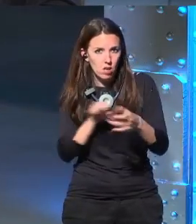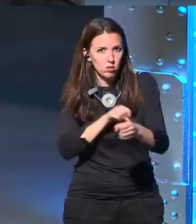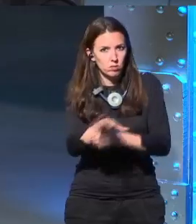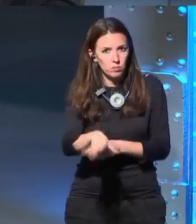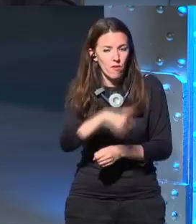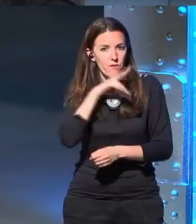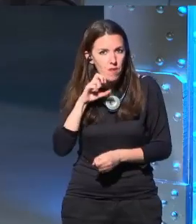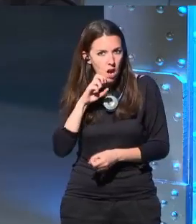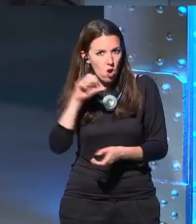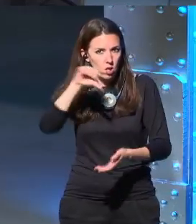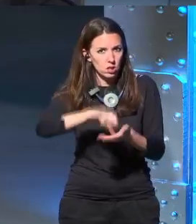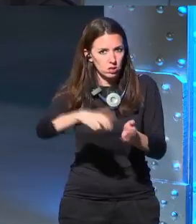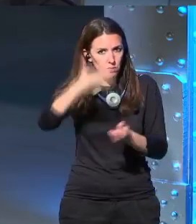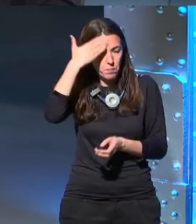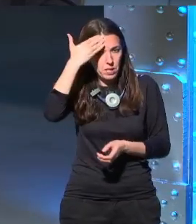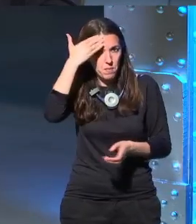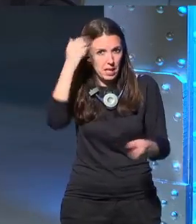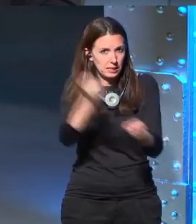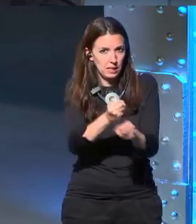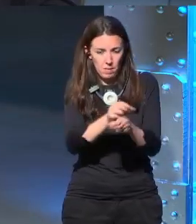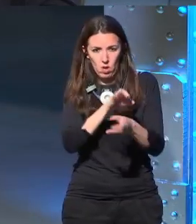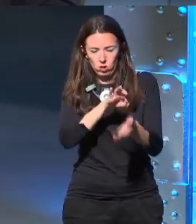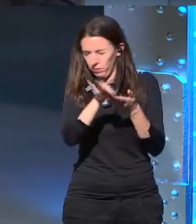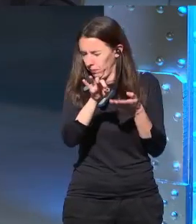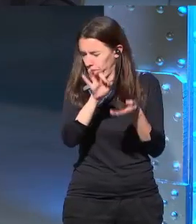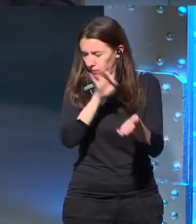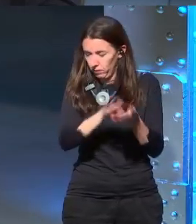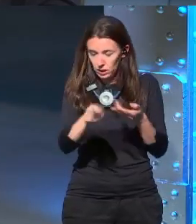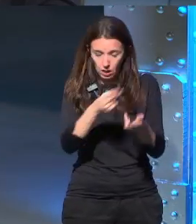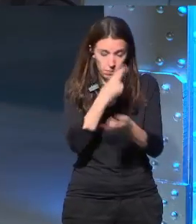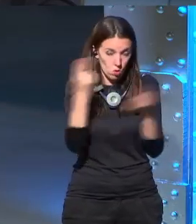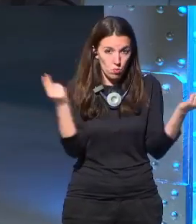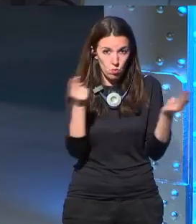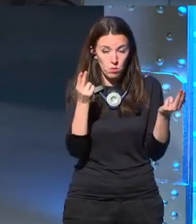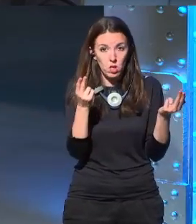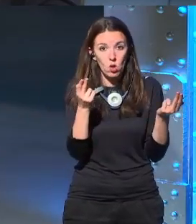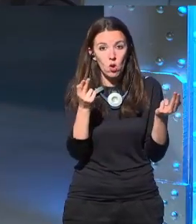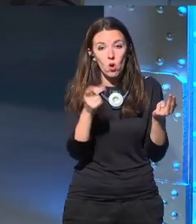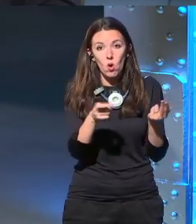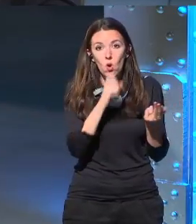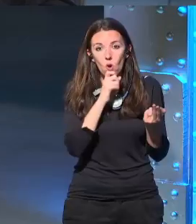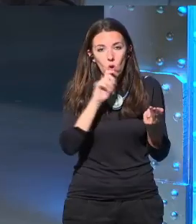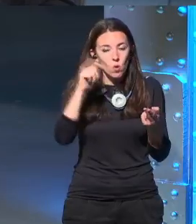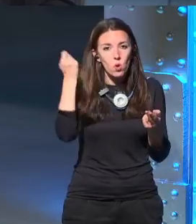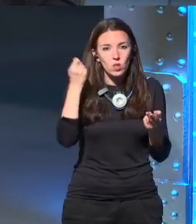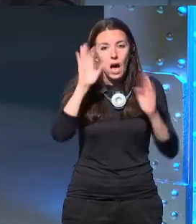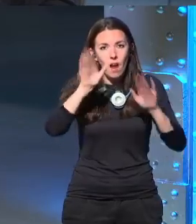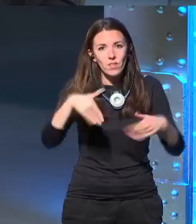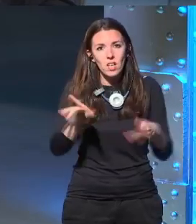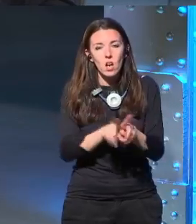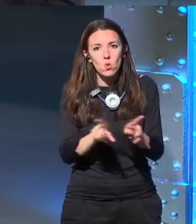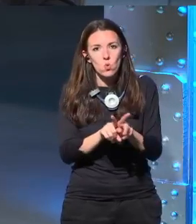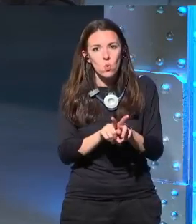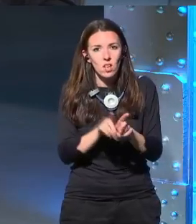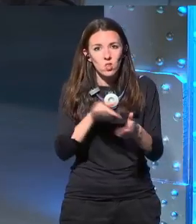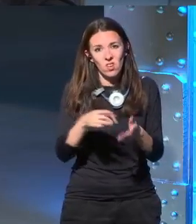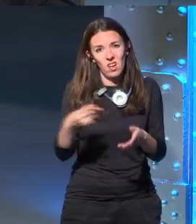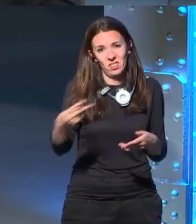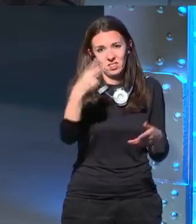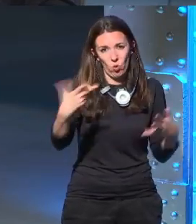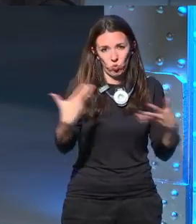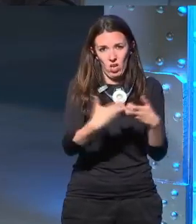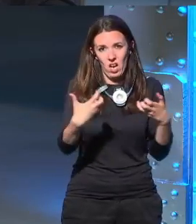help them to have an inspiring idea. So, as happened